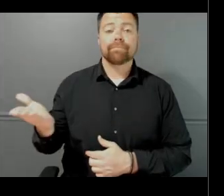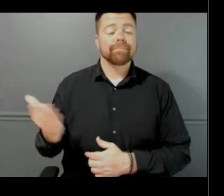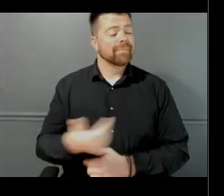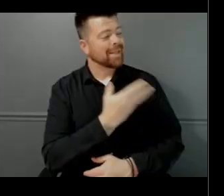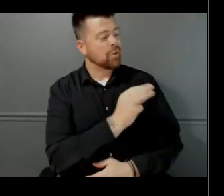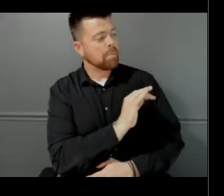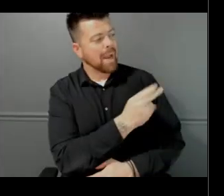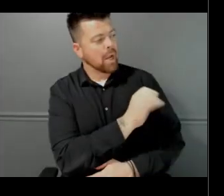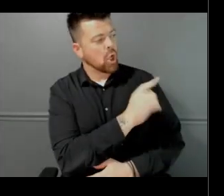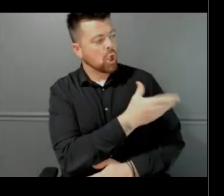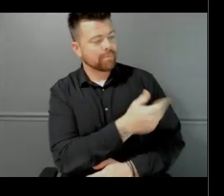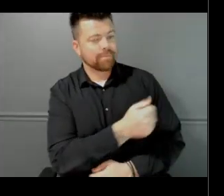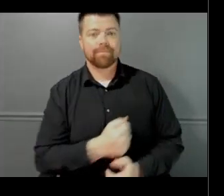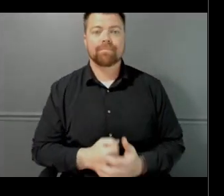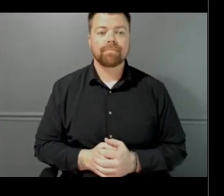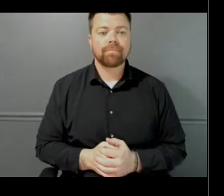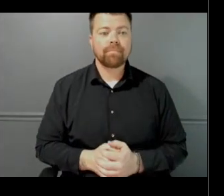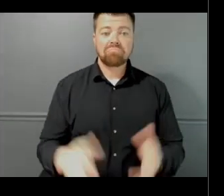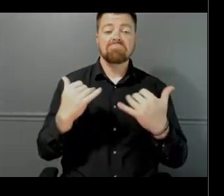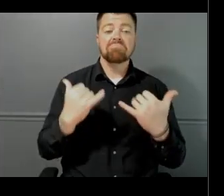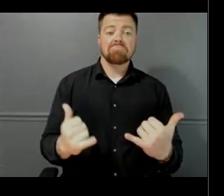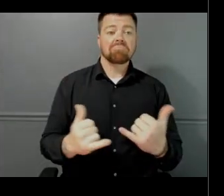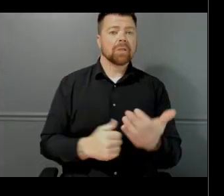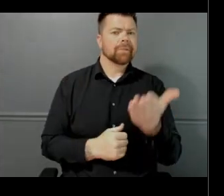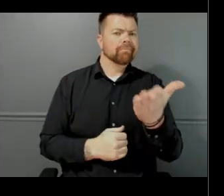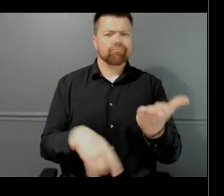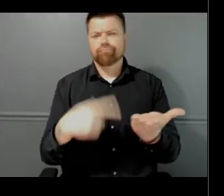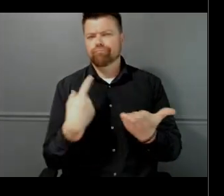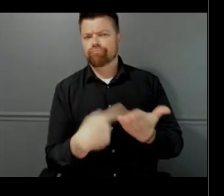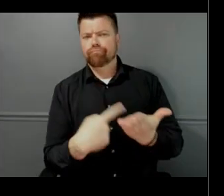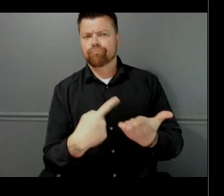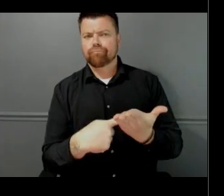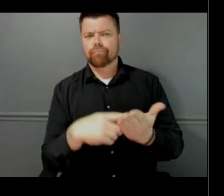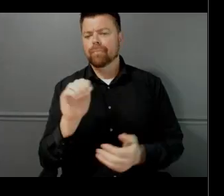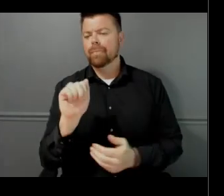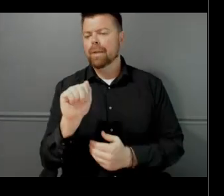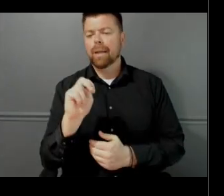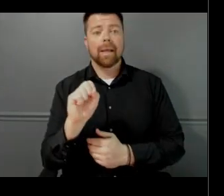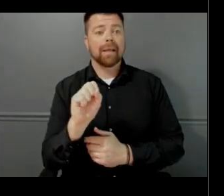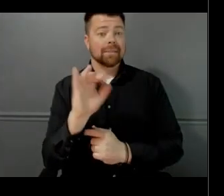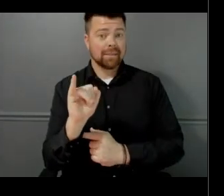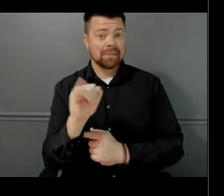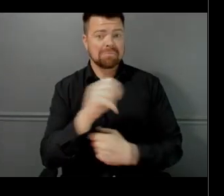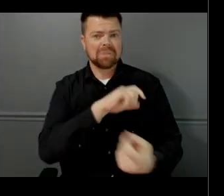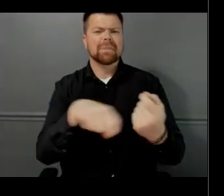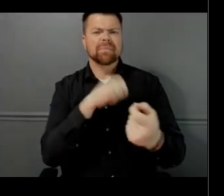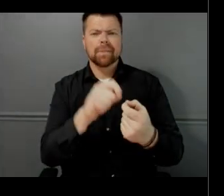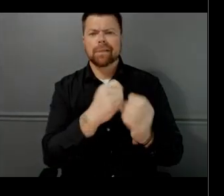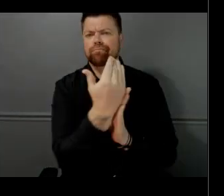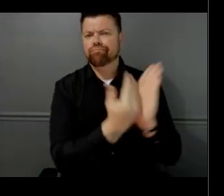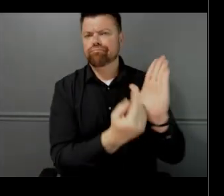Michael. Now we're going to talk about ANSI specifications.